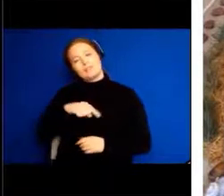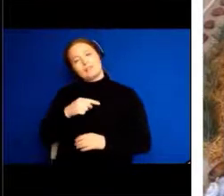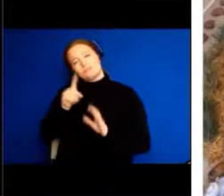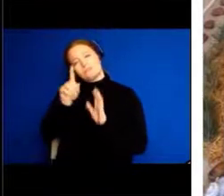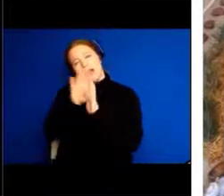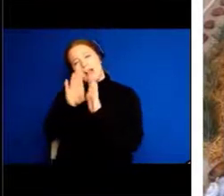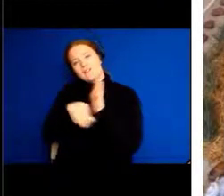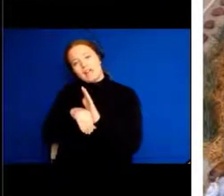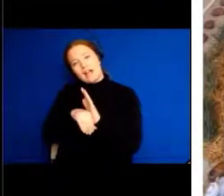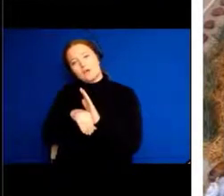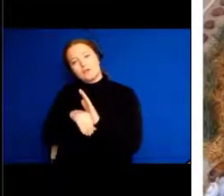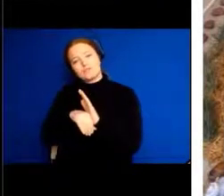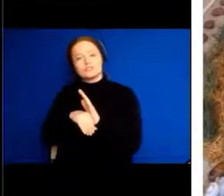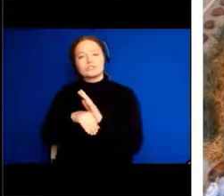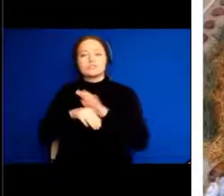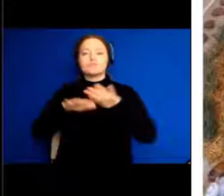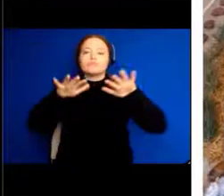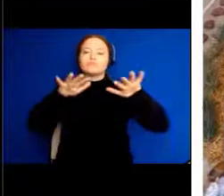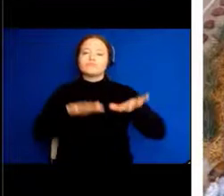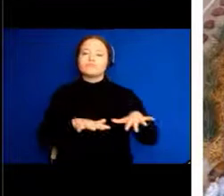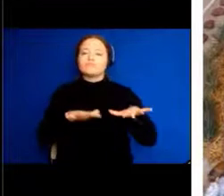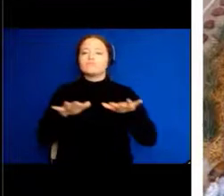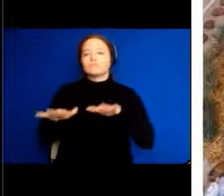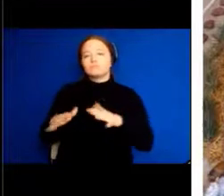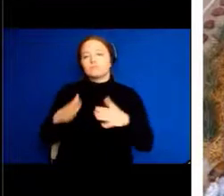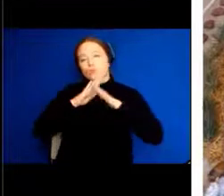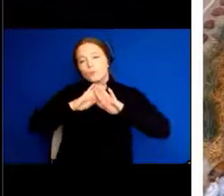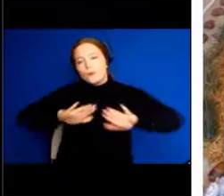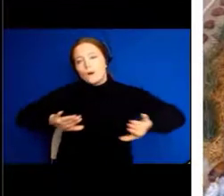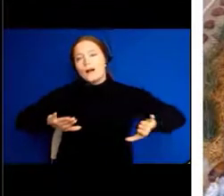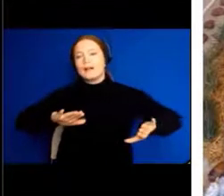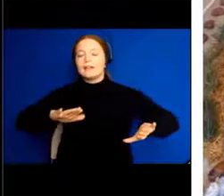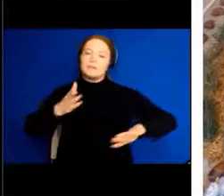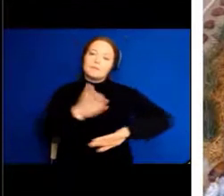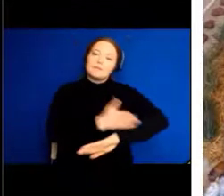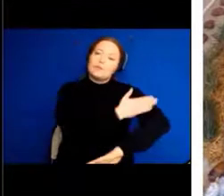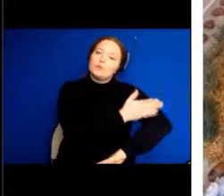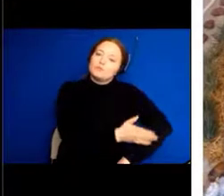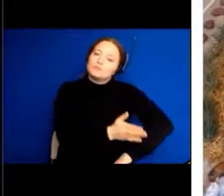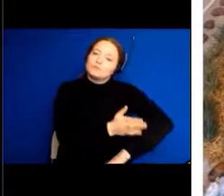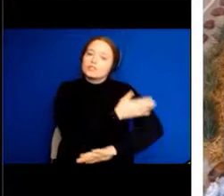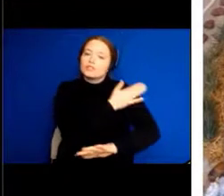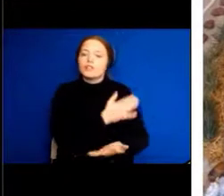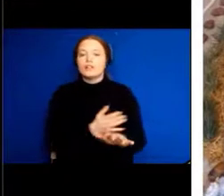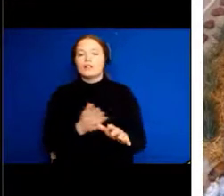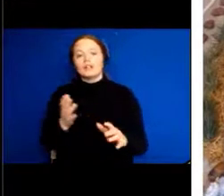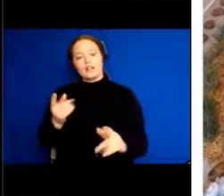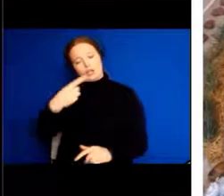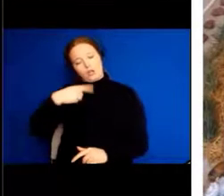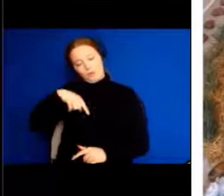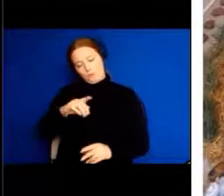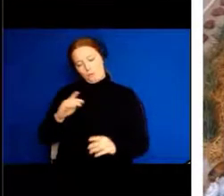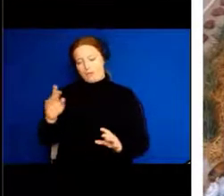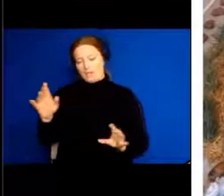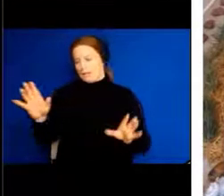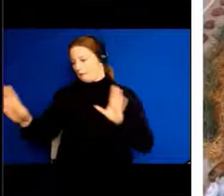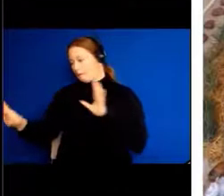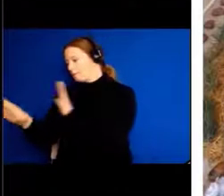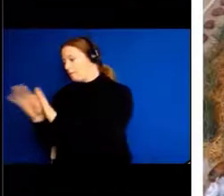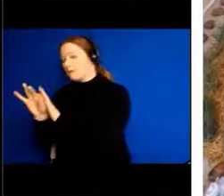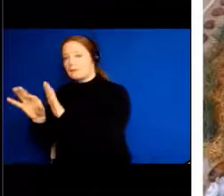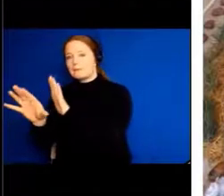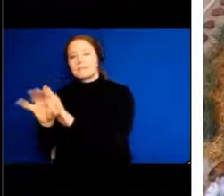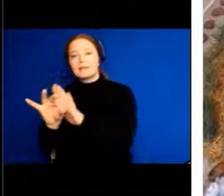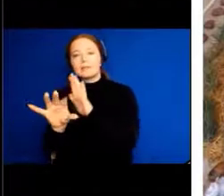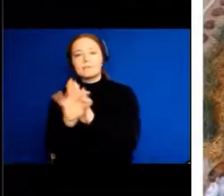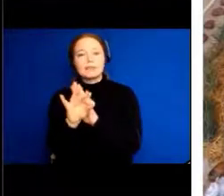and everyone picked materials up off the table, and we made this mandala out of